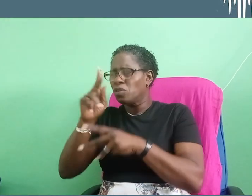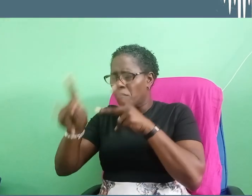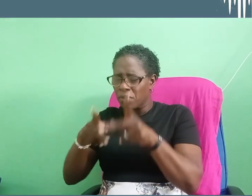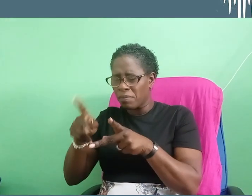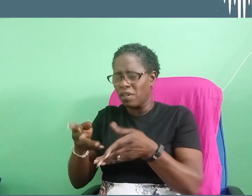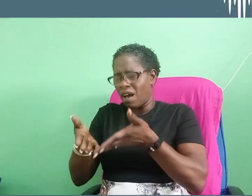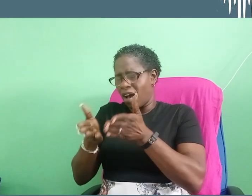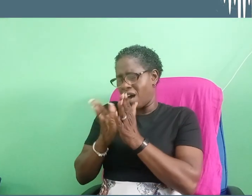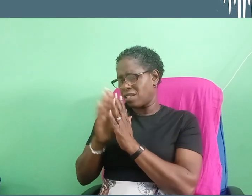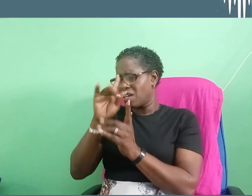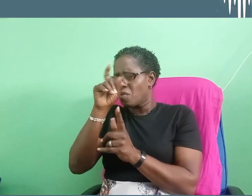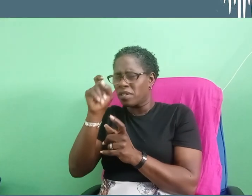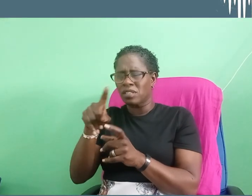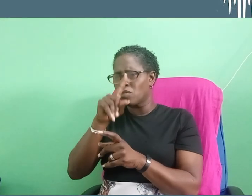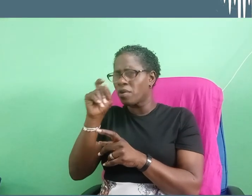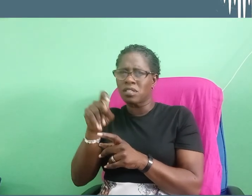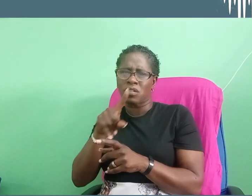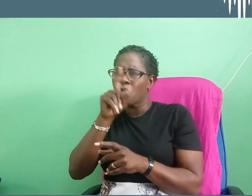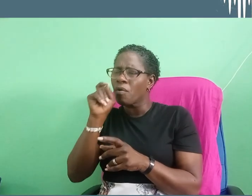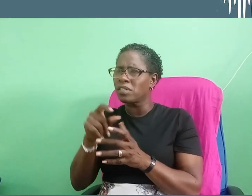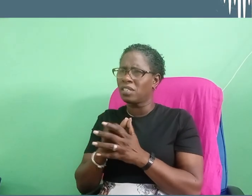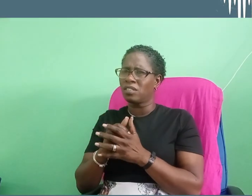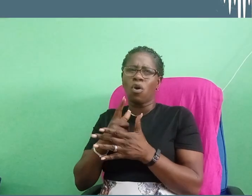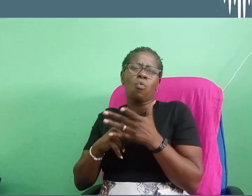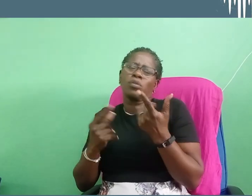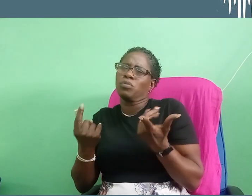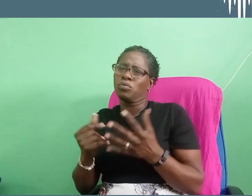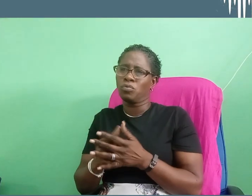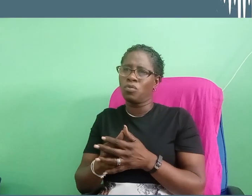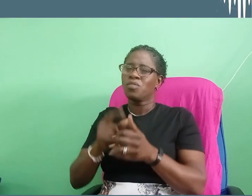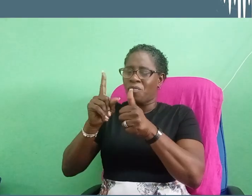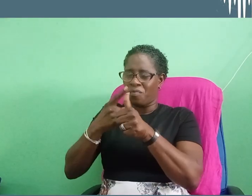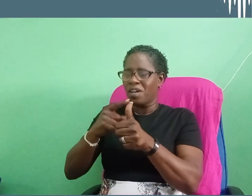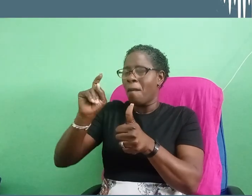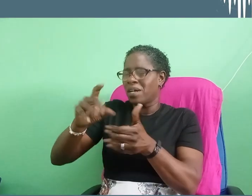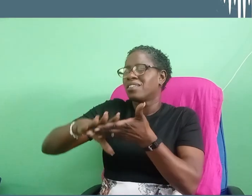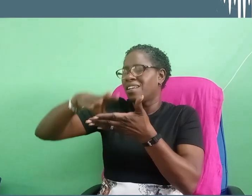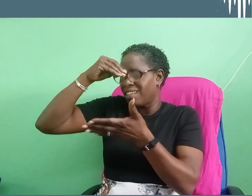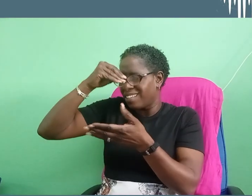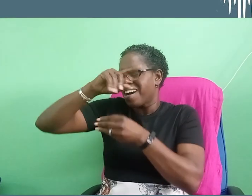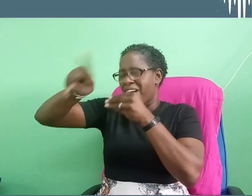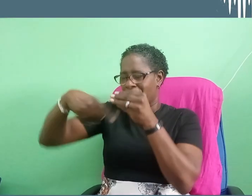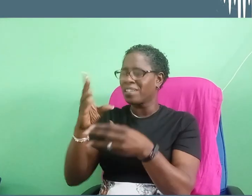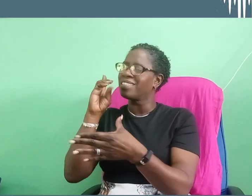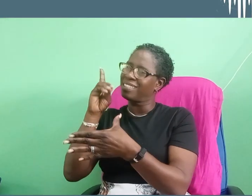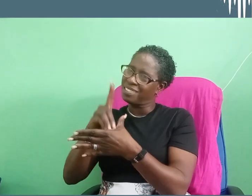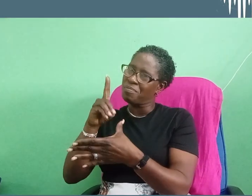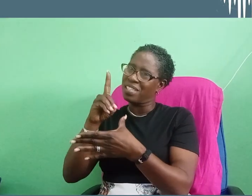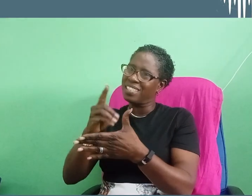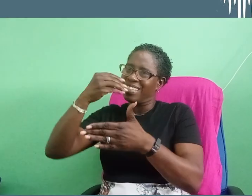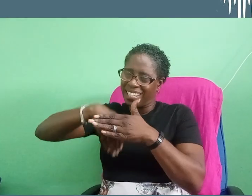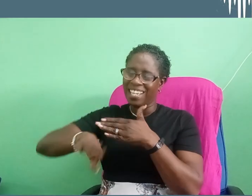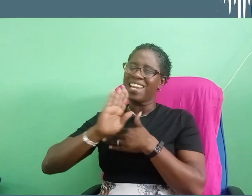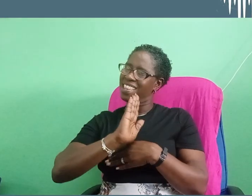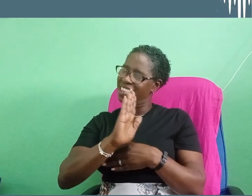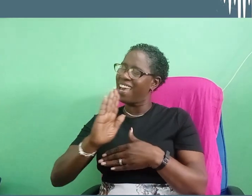and are providing solutions. So for us, that looked a lot like learning more about the disability serving community in our city